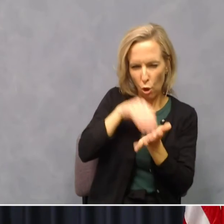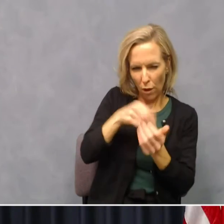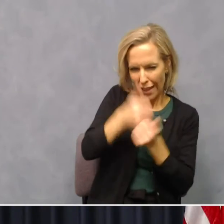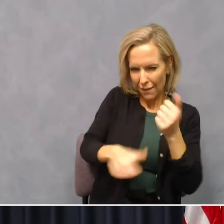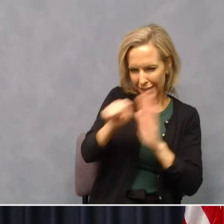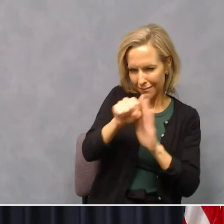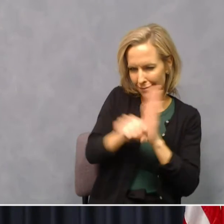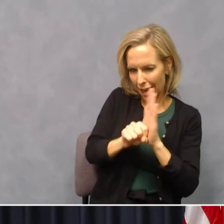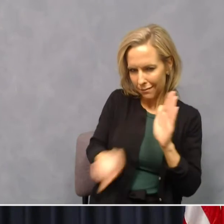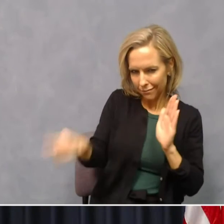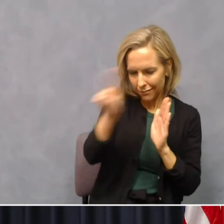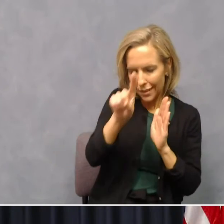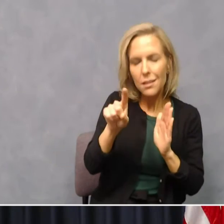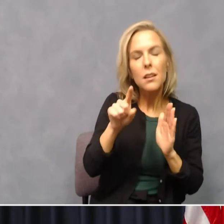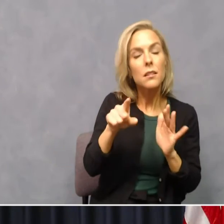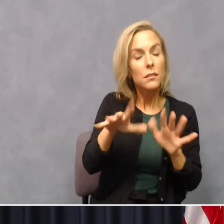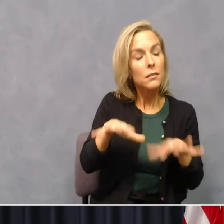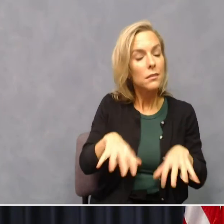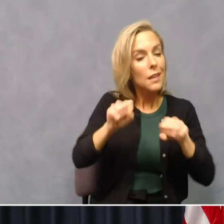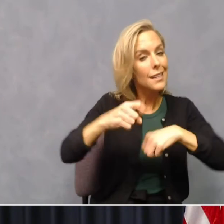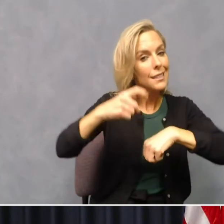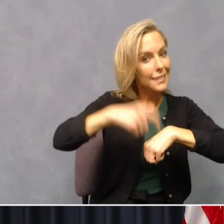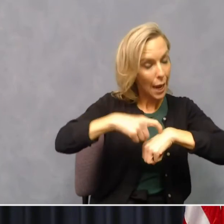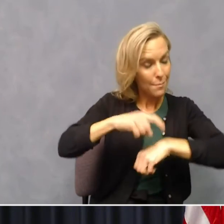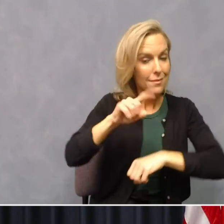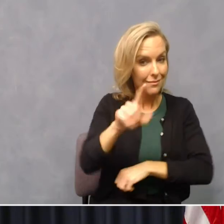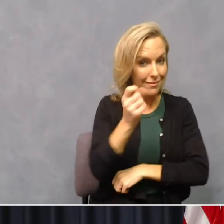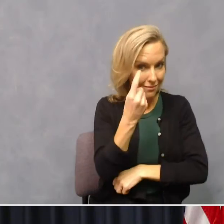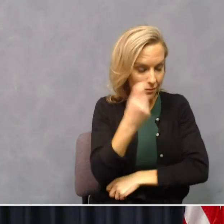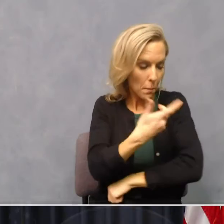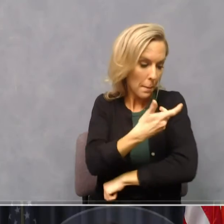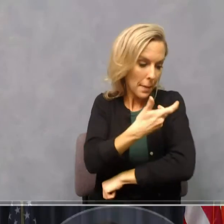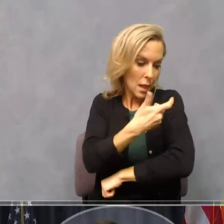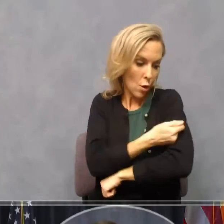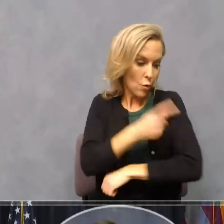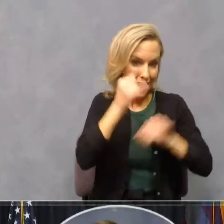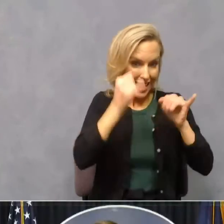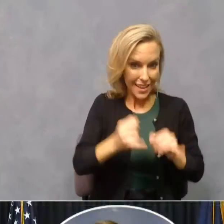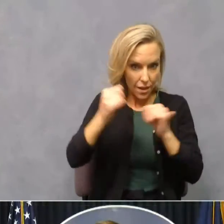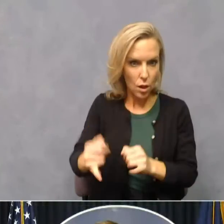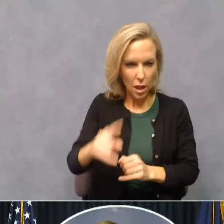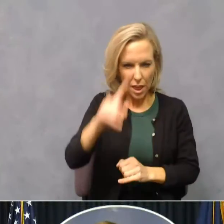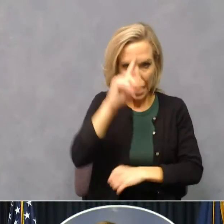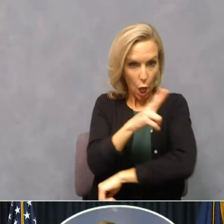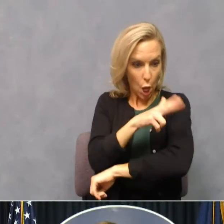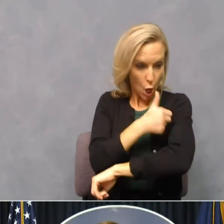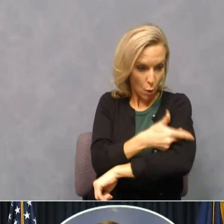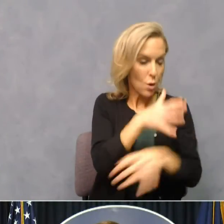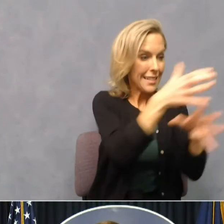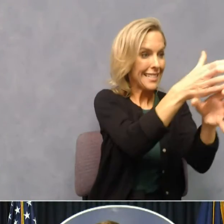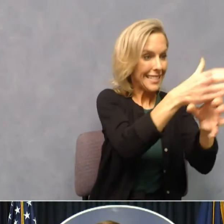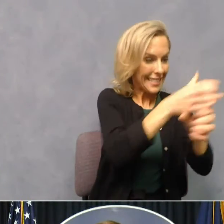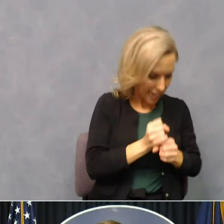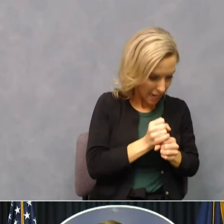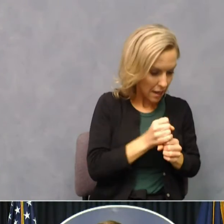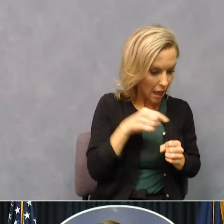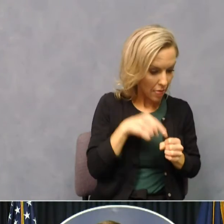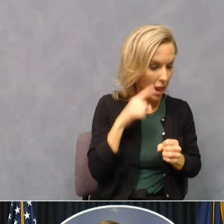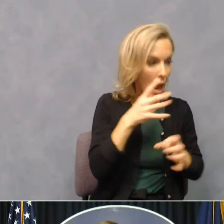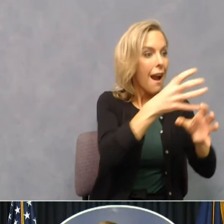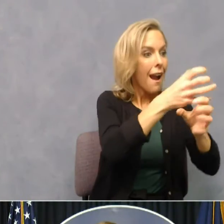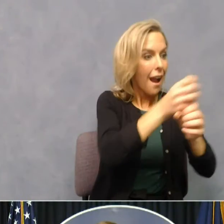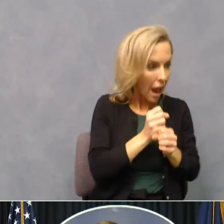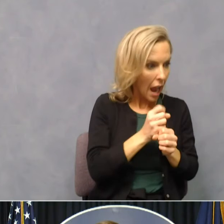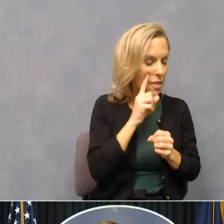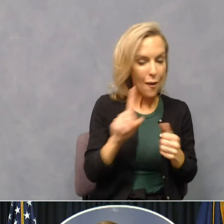does take some time to vaccinate individuals. If you think about the hospitals that are getting them, they can't vaccinate everybody on that first